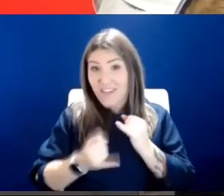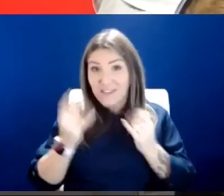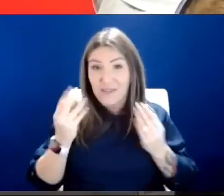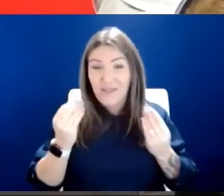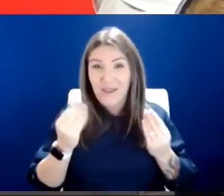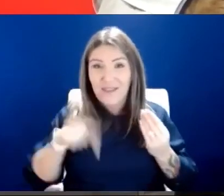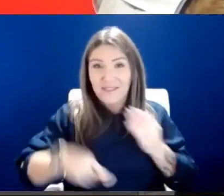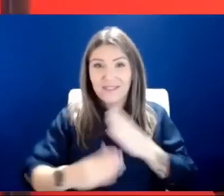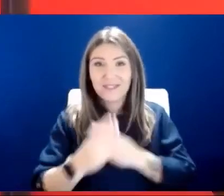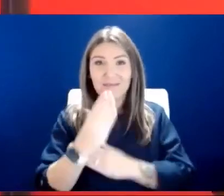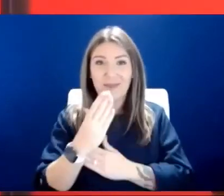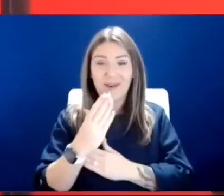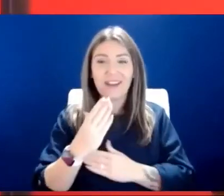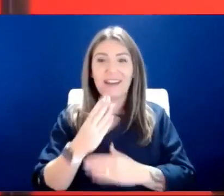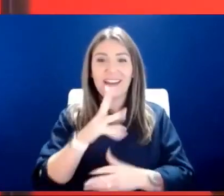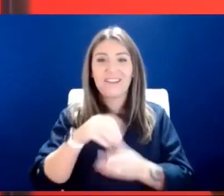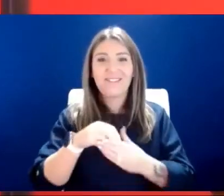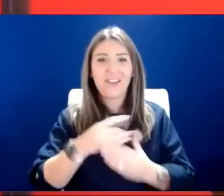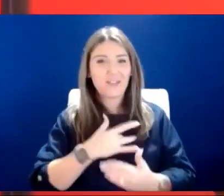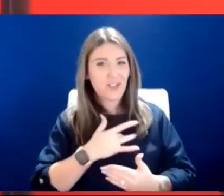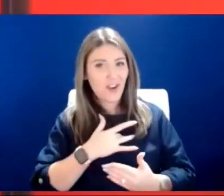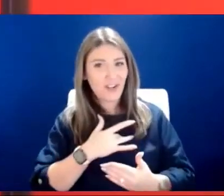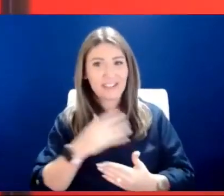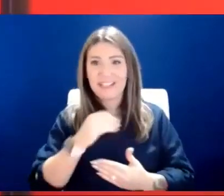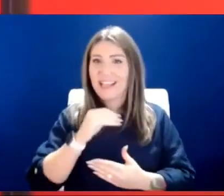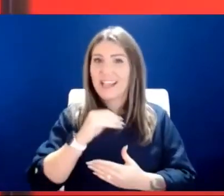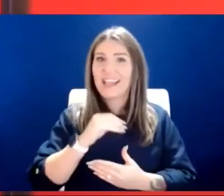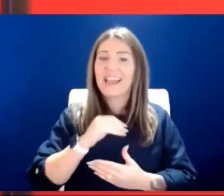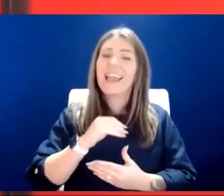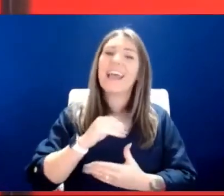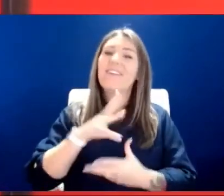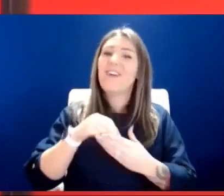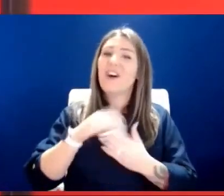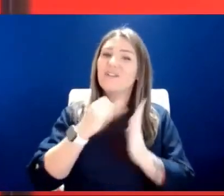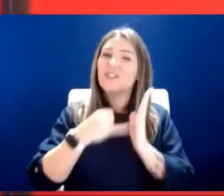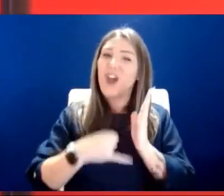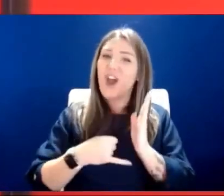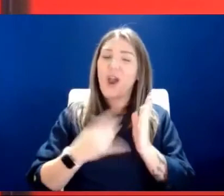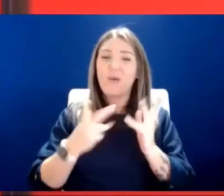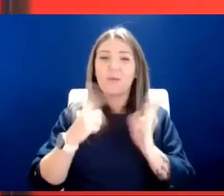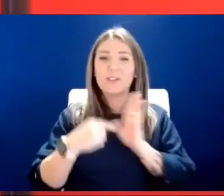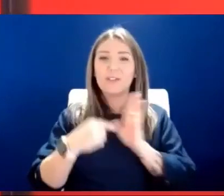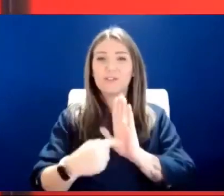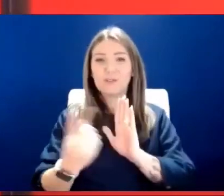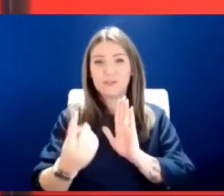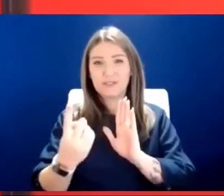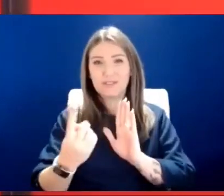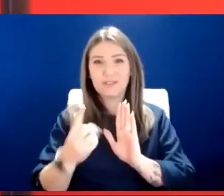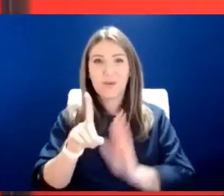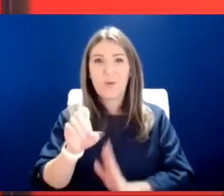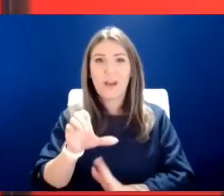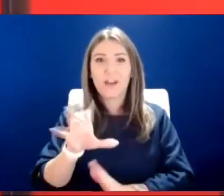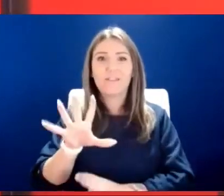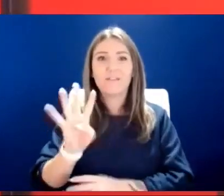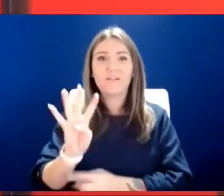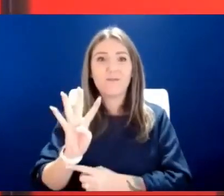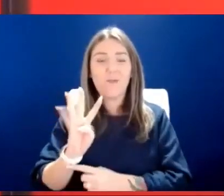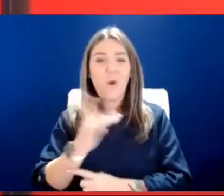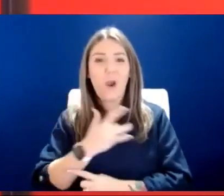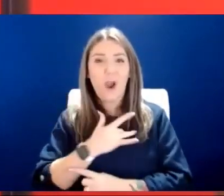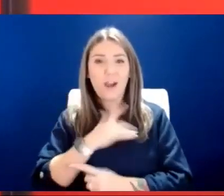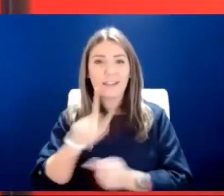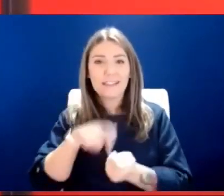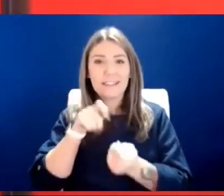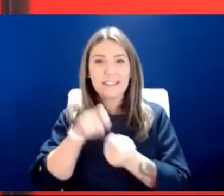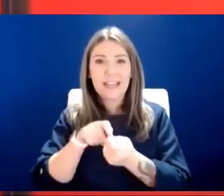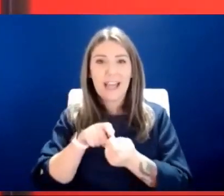and this one involves hearts, but it also involves art. I want to show you something because there are 154 hearts, to be exact, that are about to